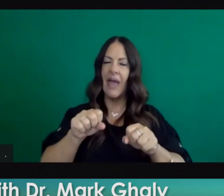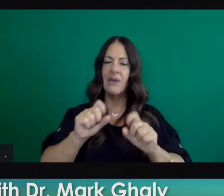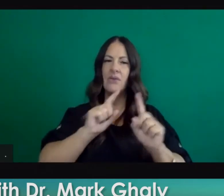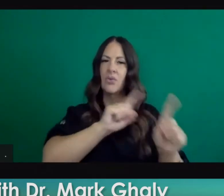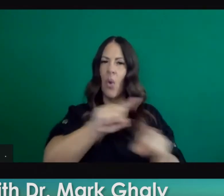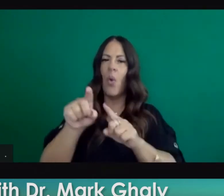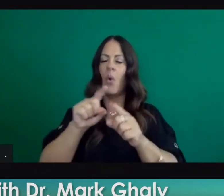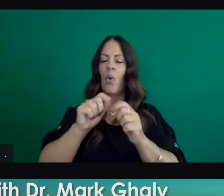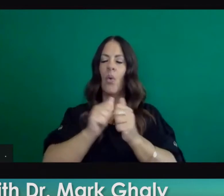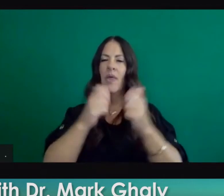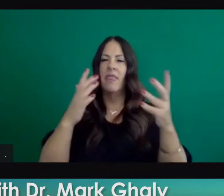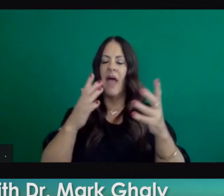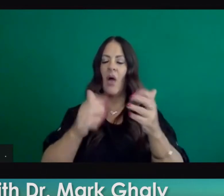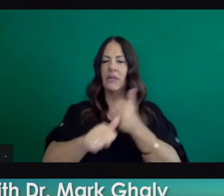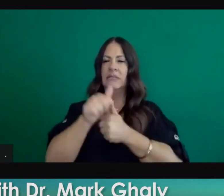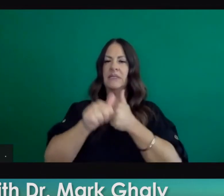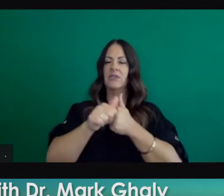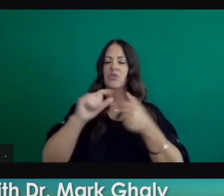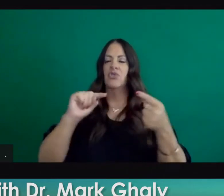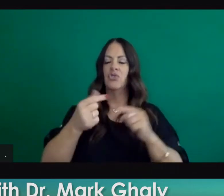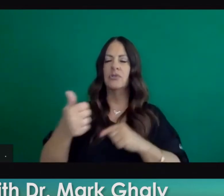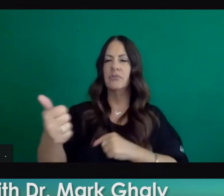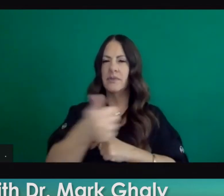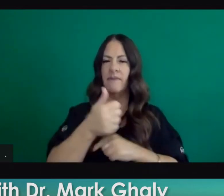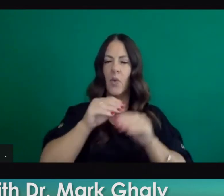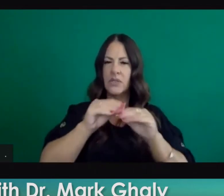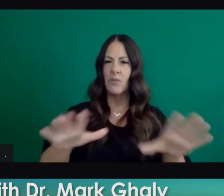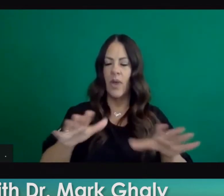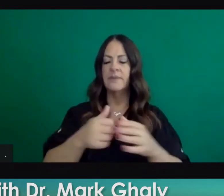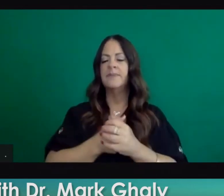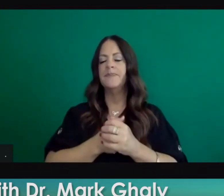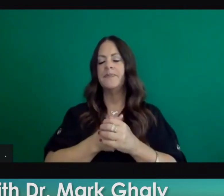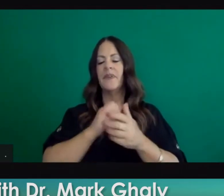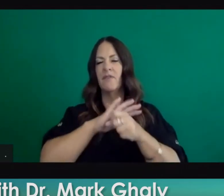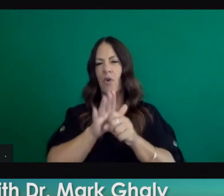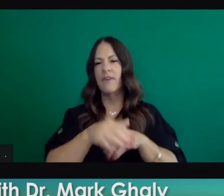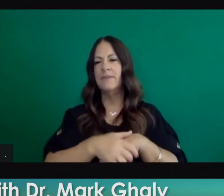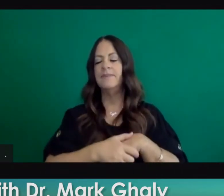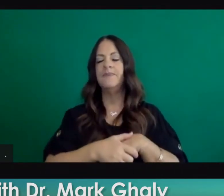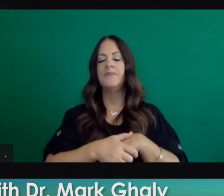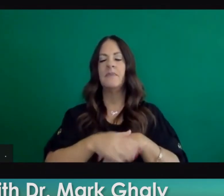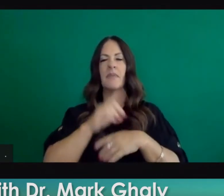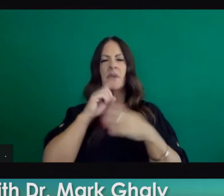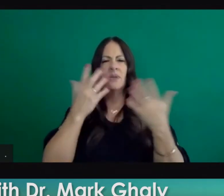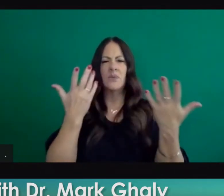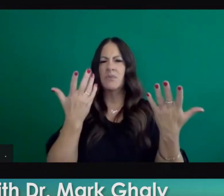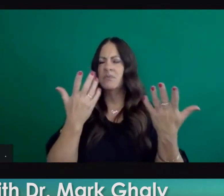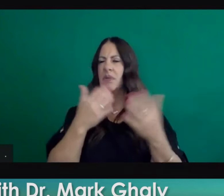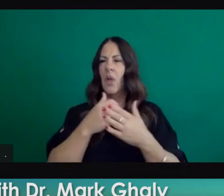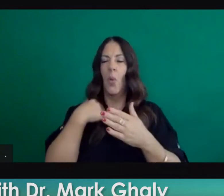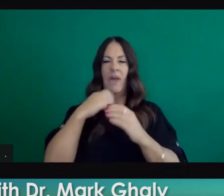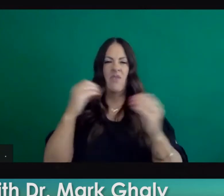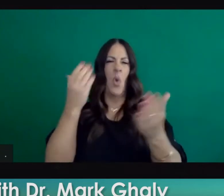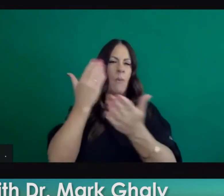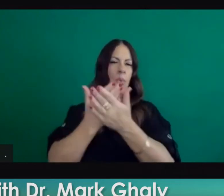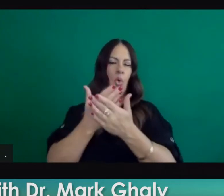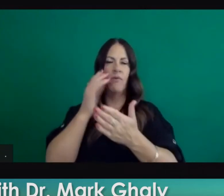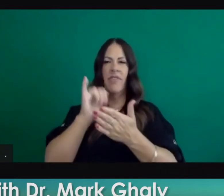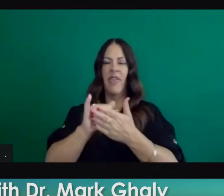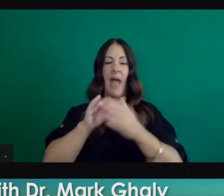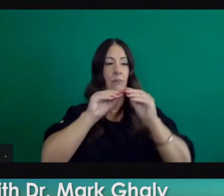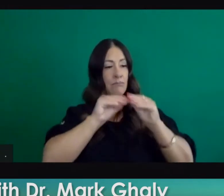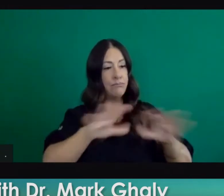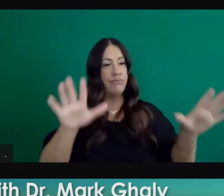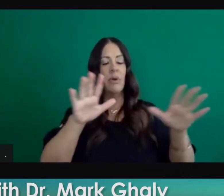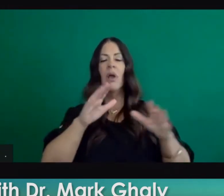been, as far as we know at the state level, any significant outbreaks traced to a park, but we do put together